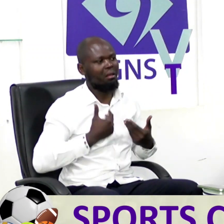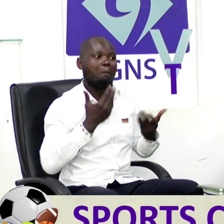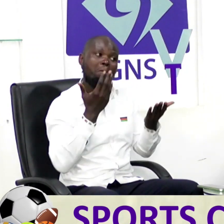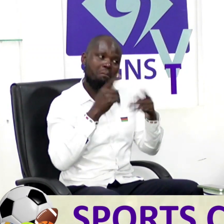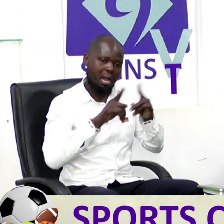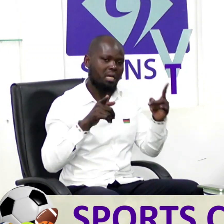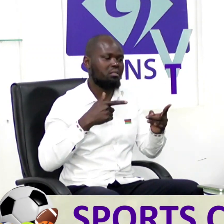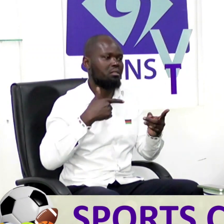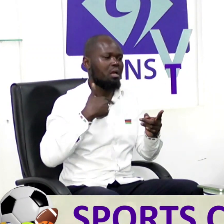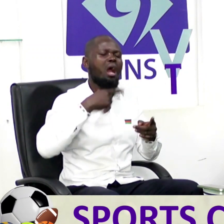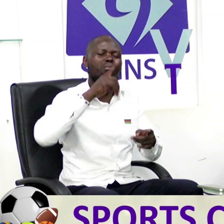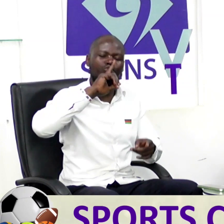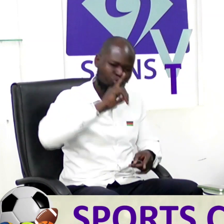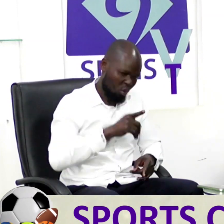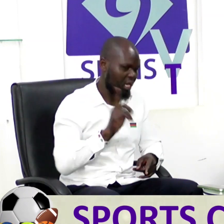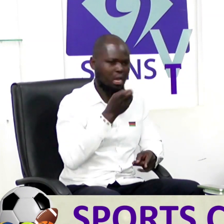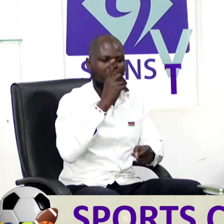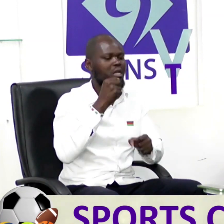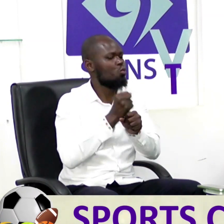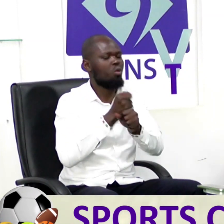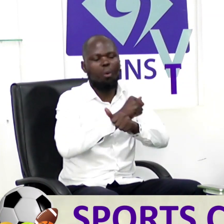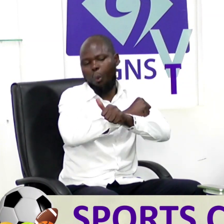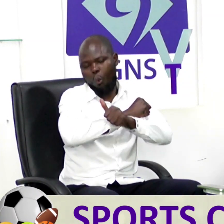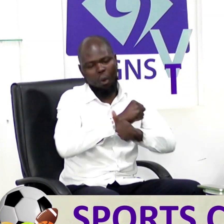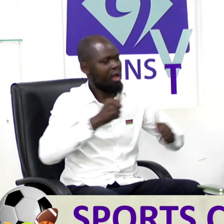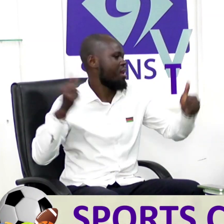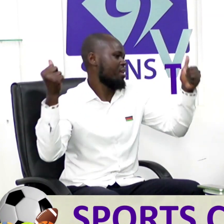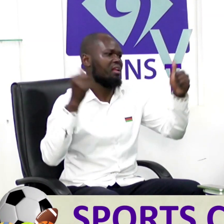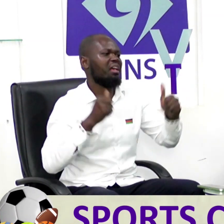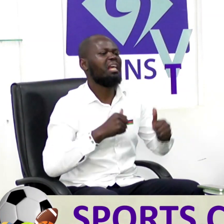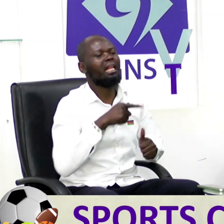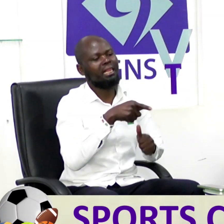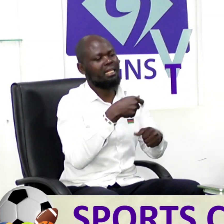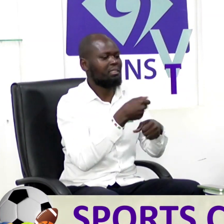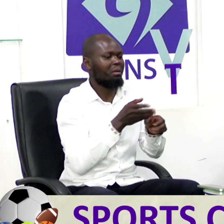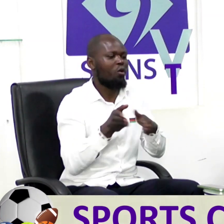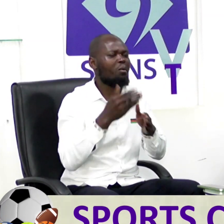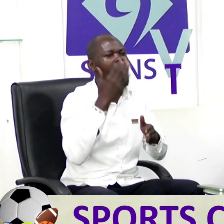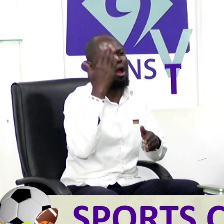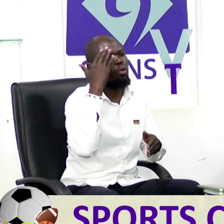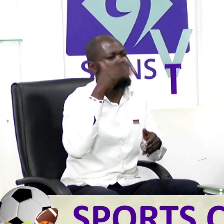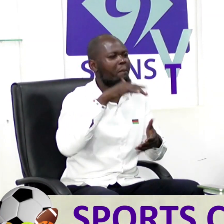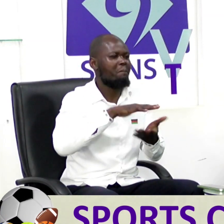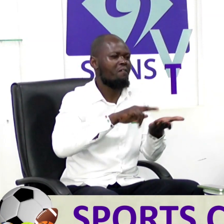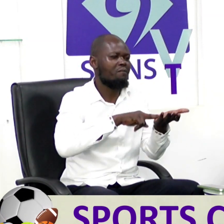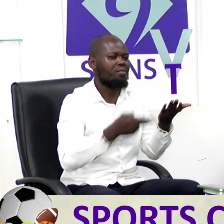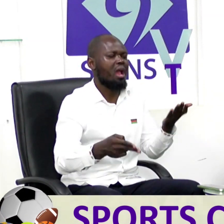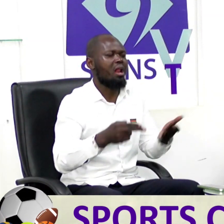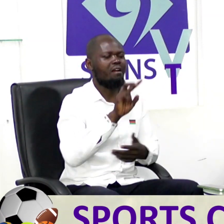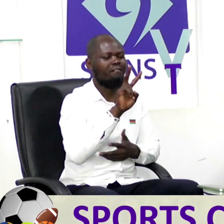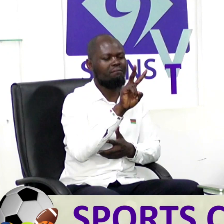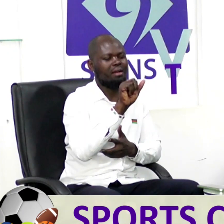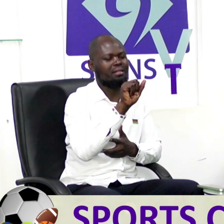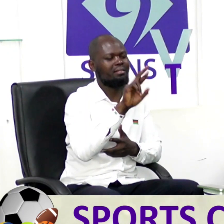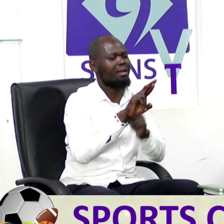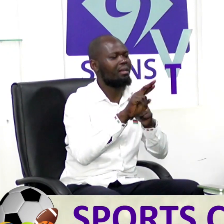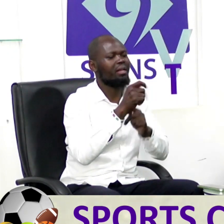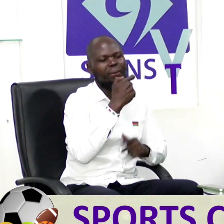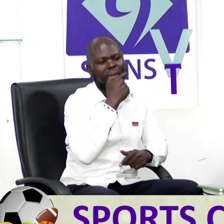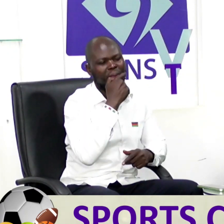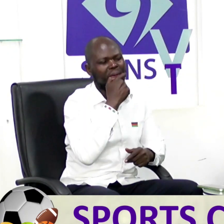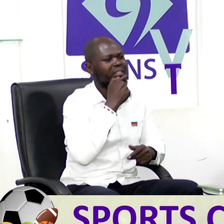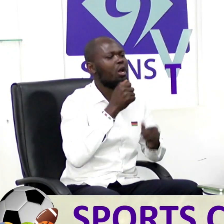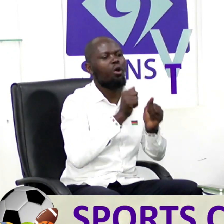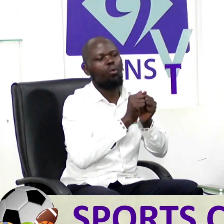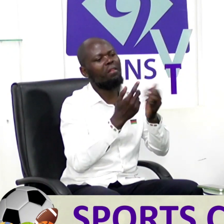defense, I think that really destroyed their game. But I hope the game was really good, the performance was good, they gave really a good